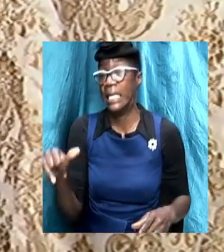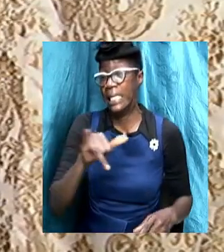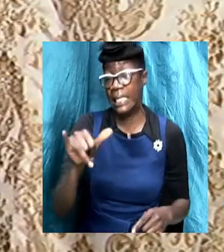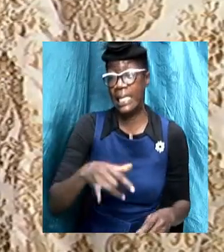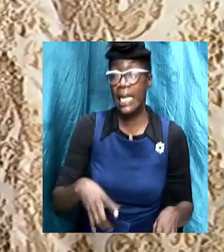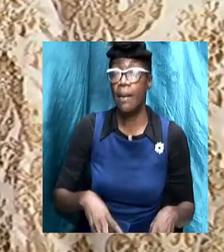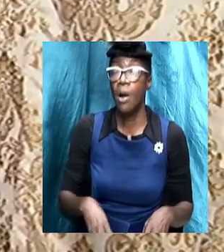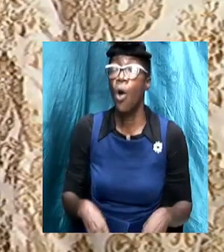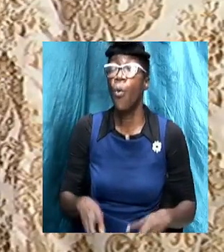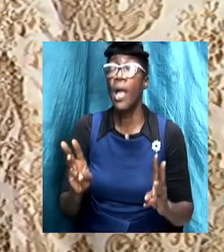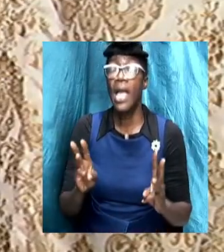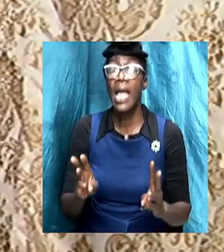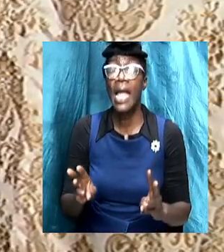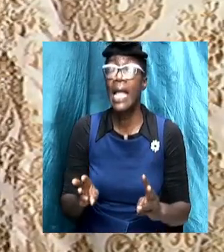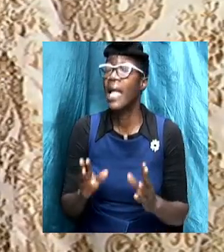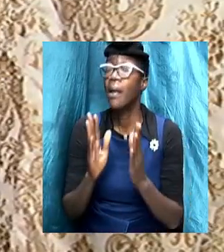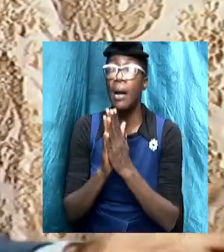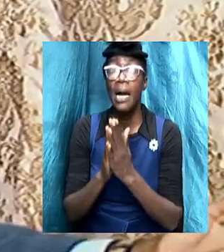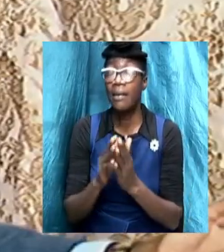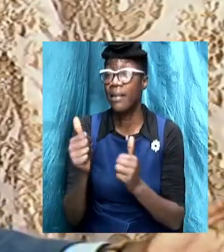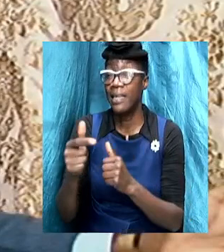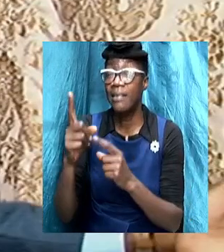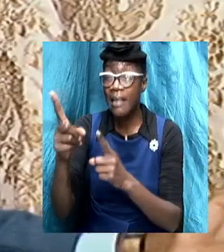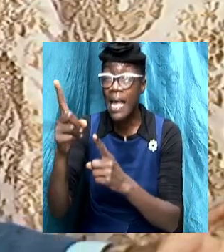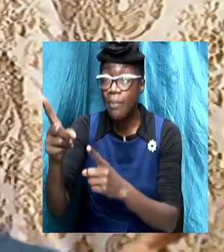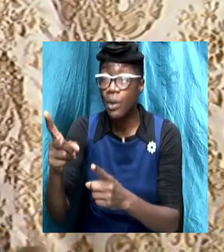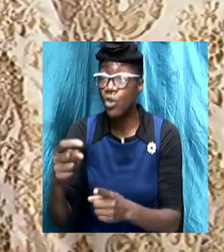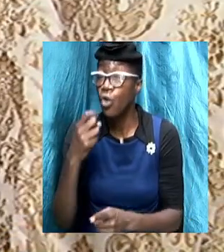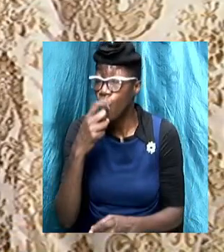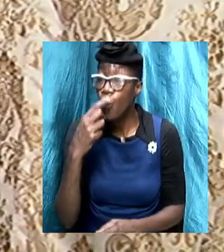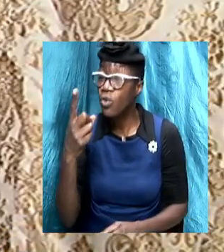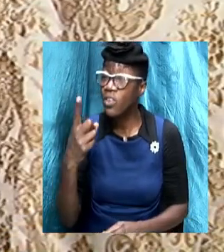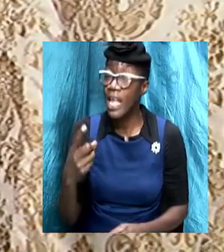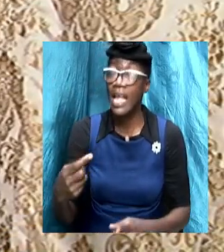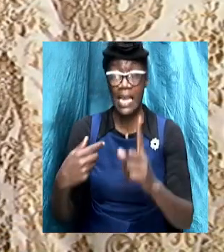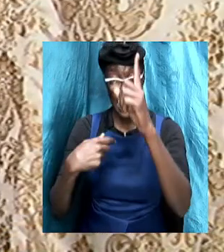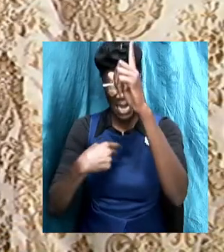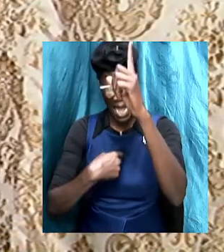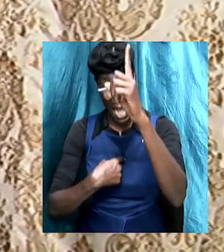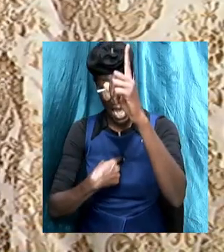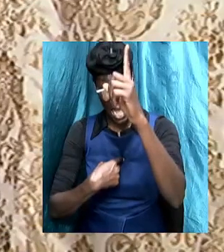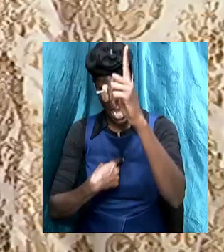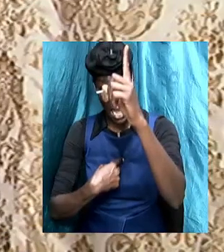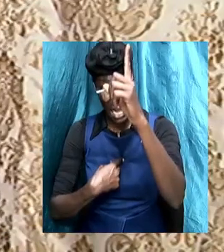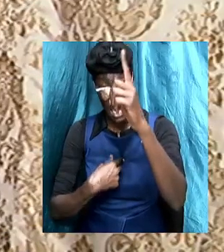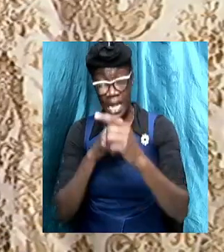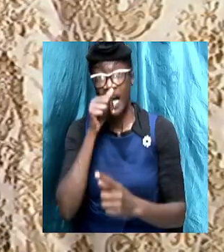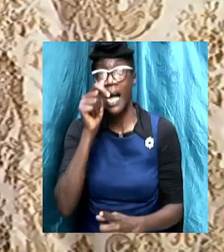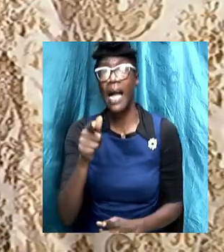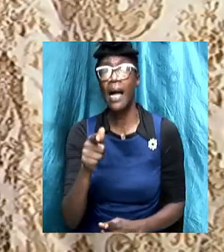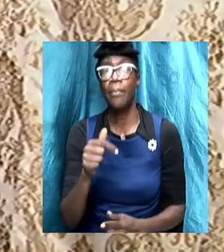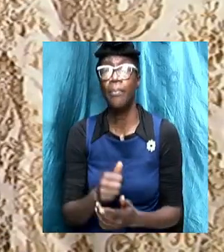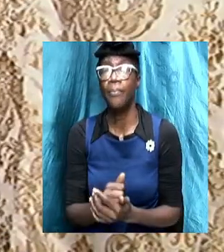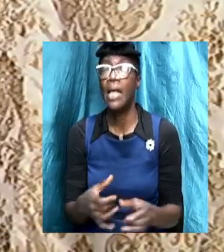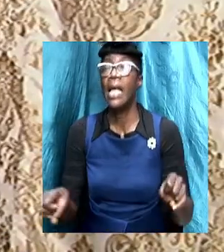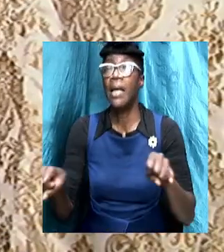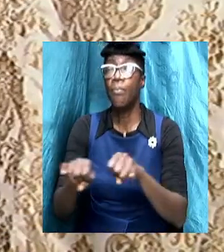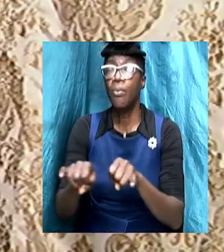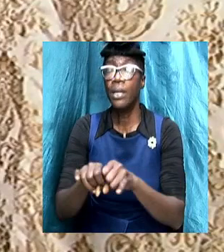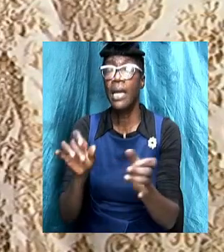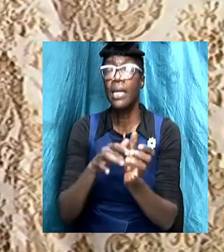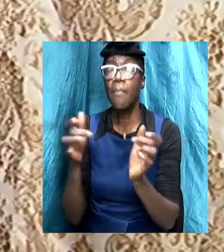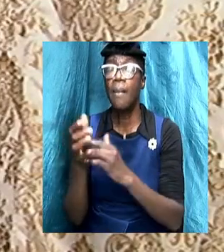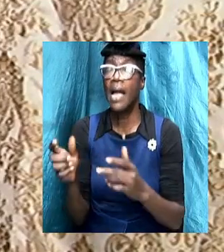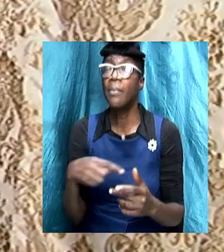whom say ye that I am? Who am I? This was very important. And the Bible says in,